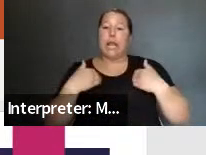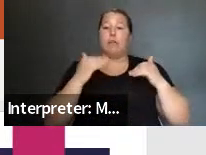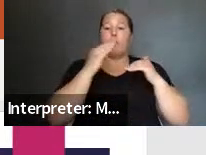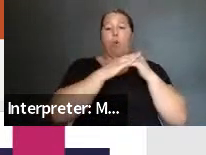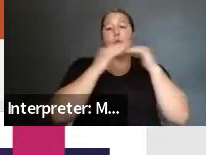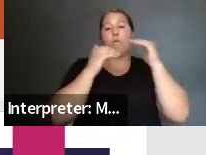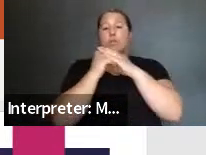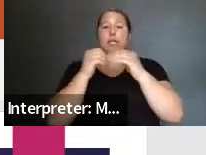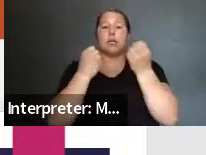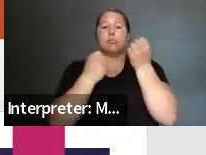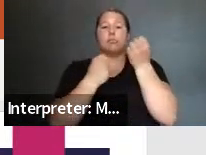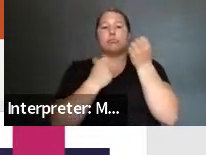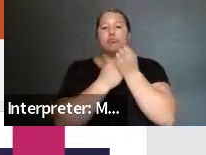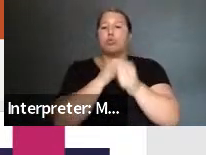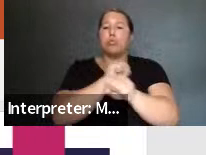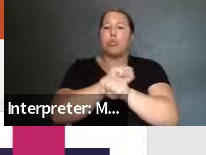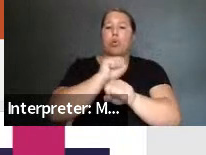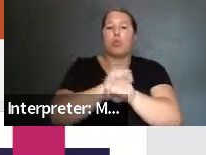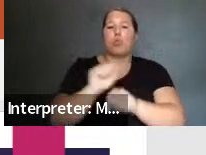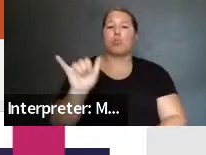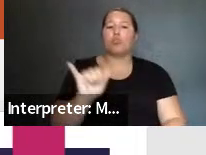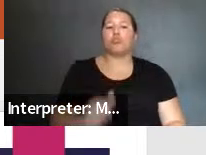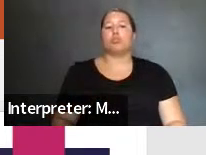have out in the field.